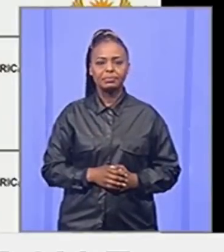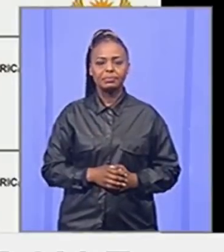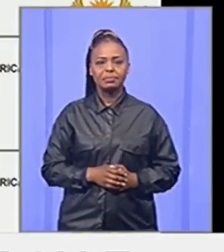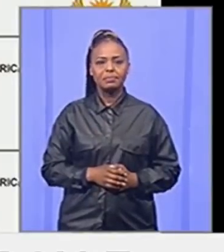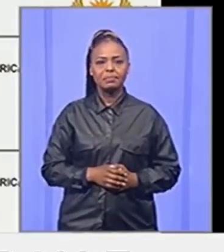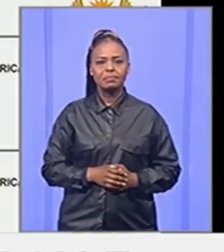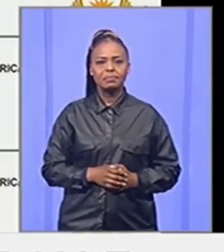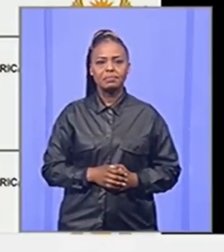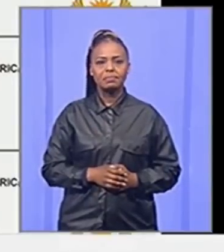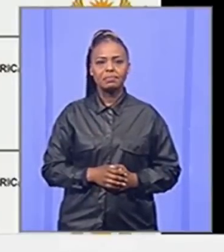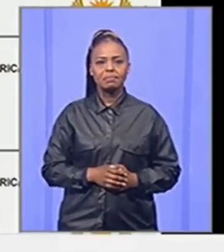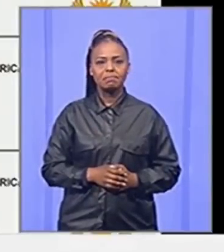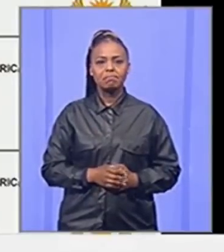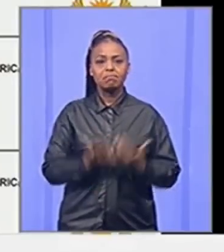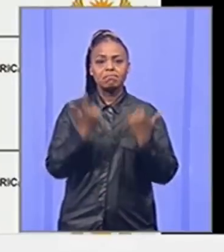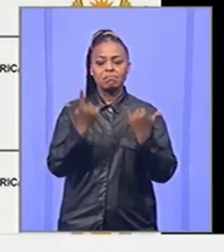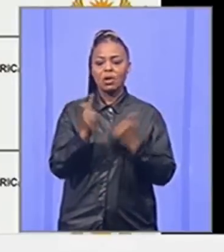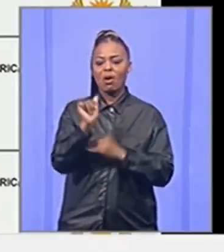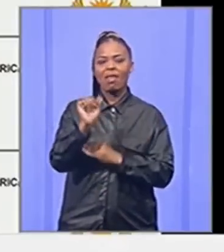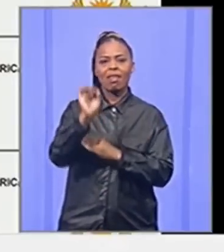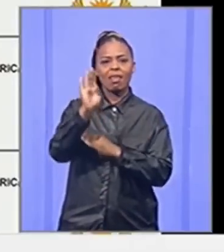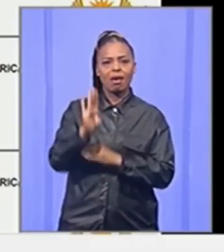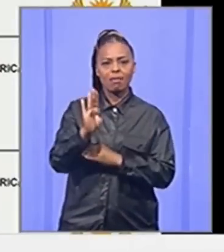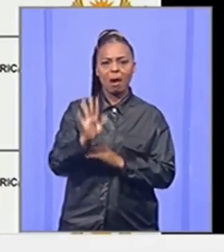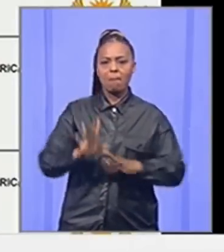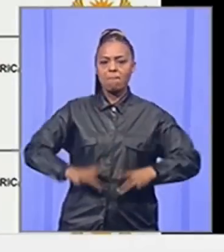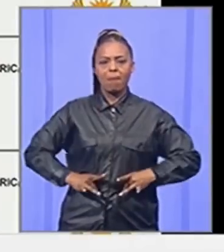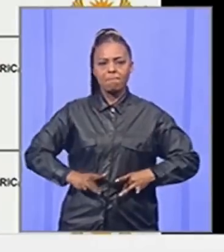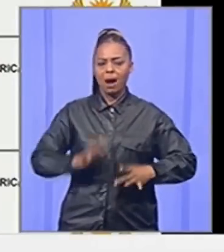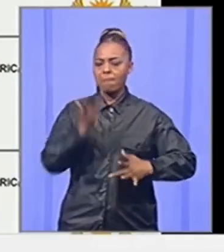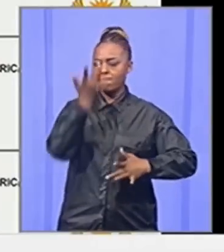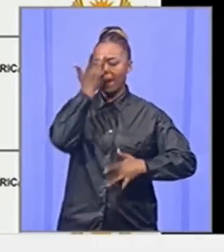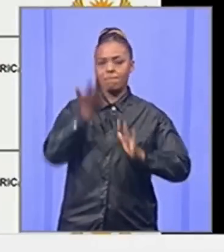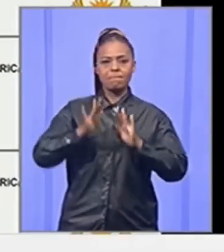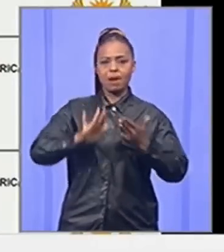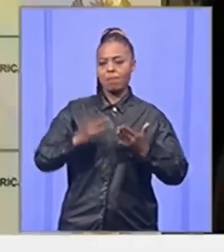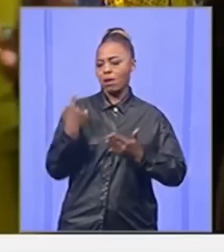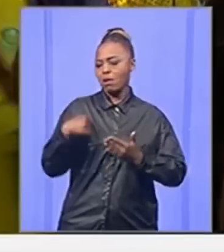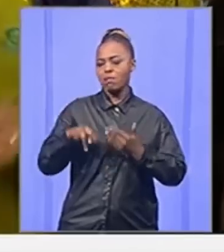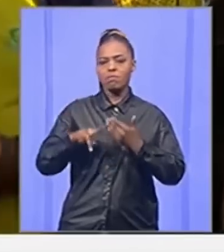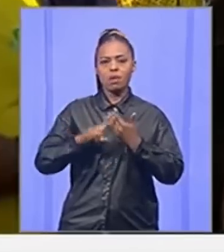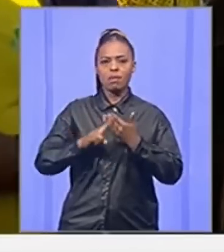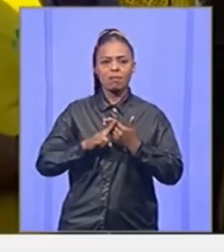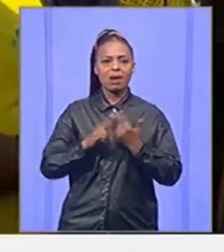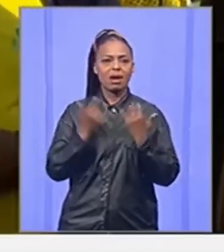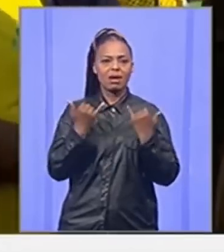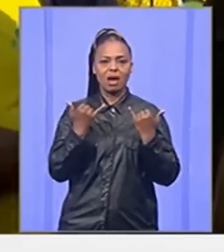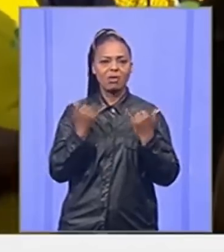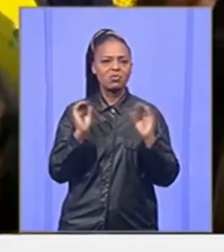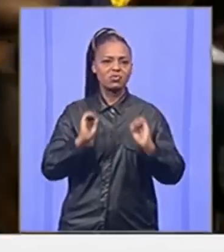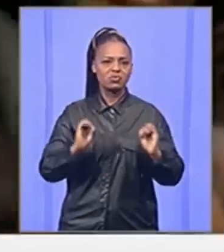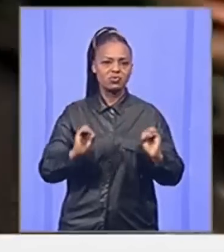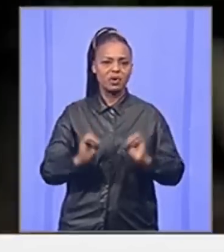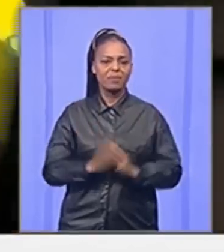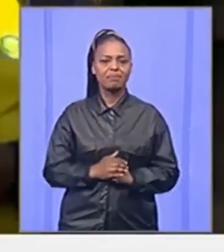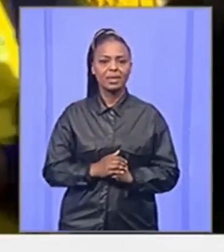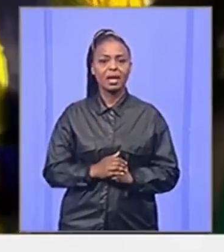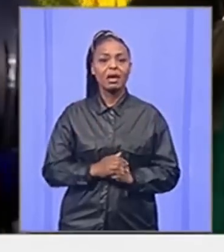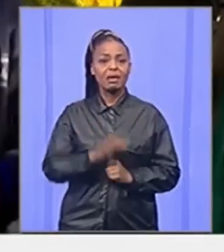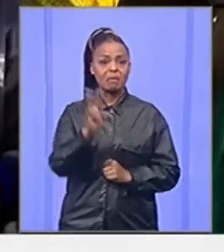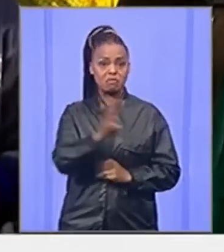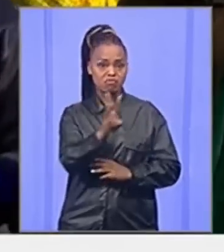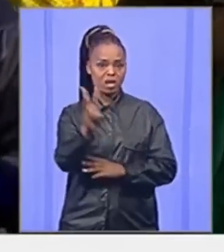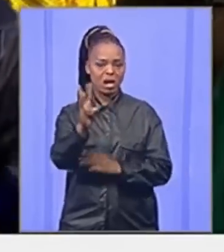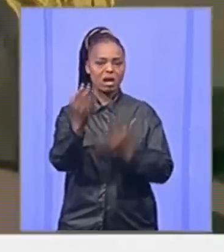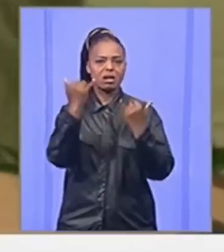There are no new laboratory confirmed cases and deaths in the past week, and this is a sign that the community members, especially